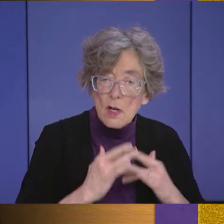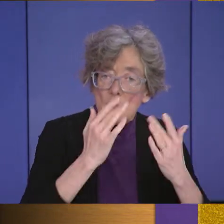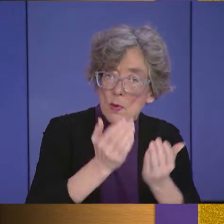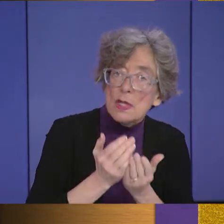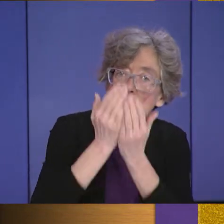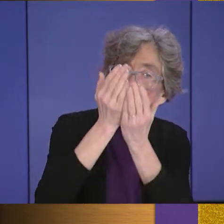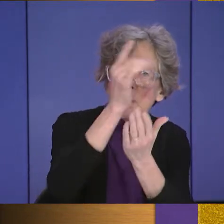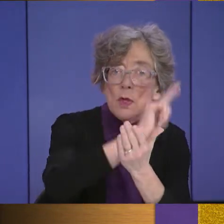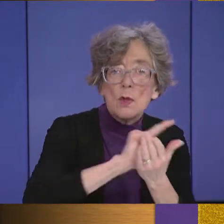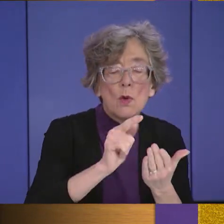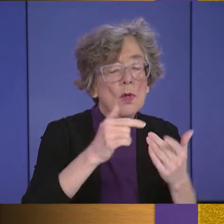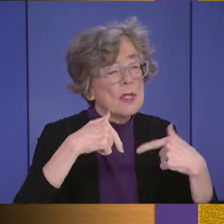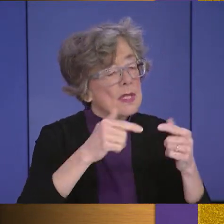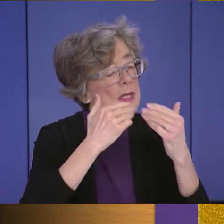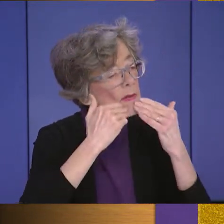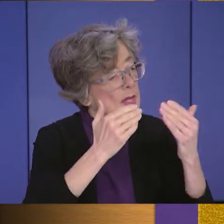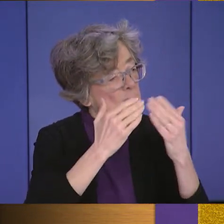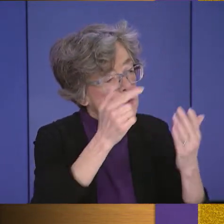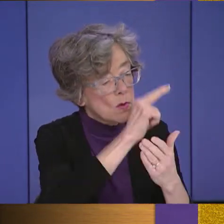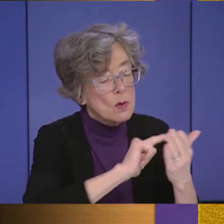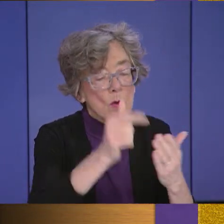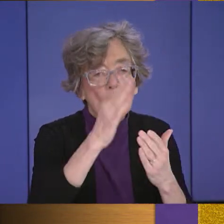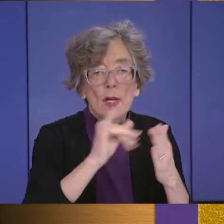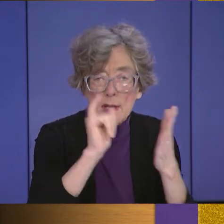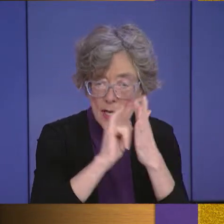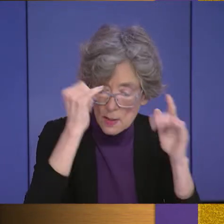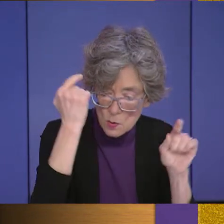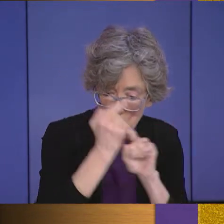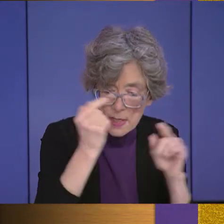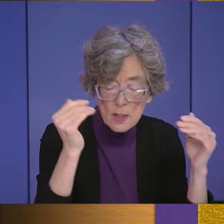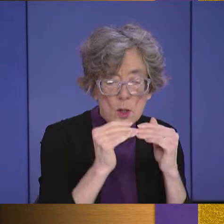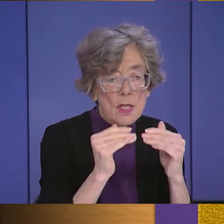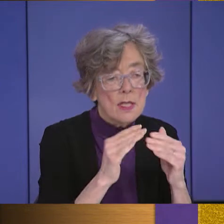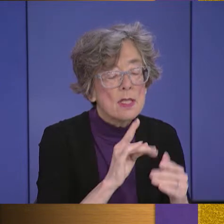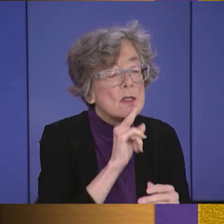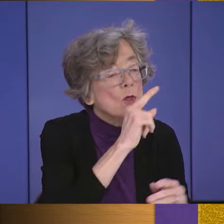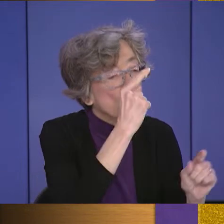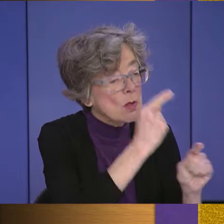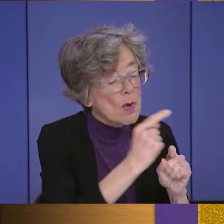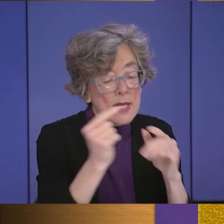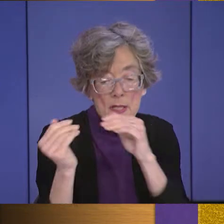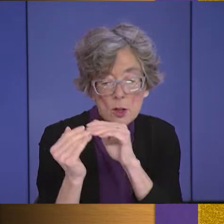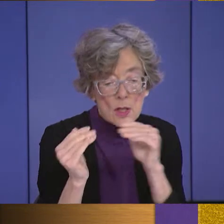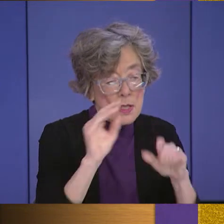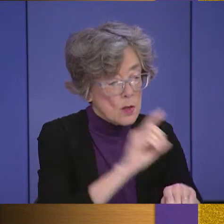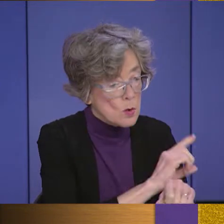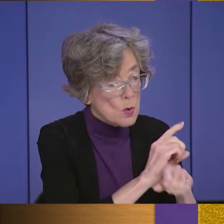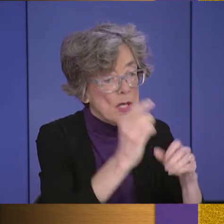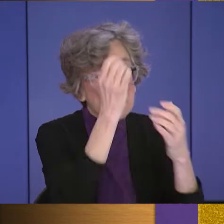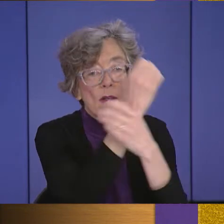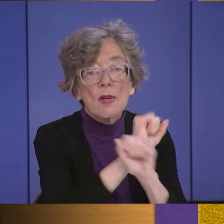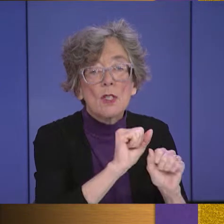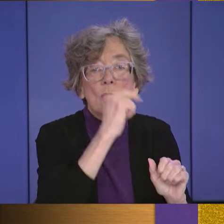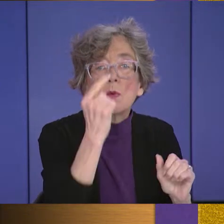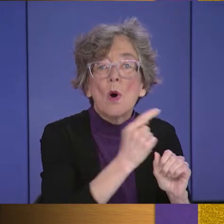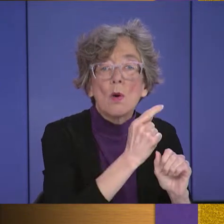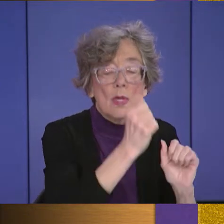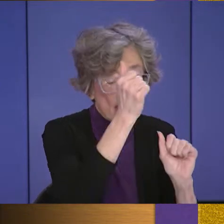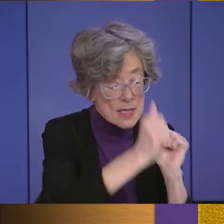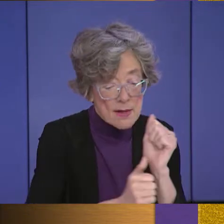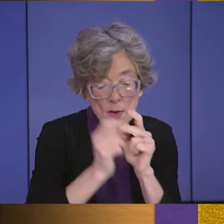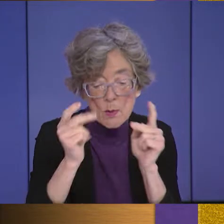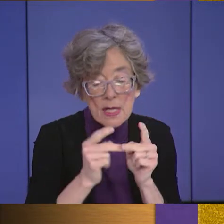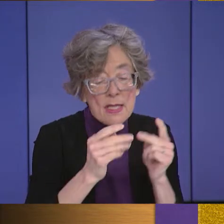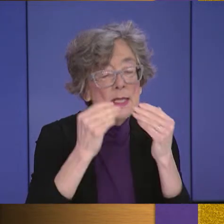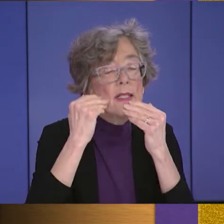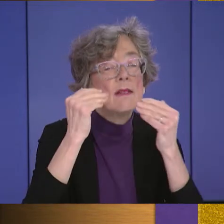Lord. Let us give thanks to the Lord our God. It is right and just. It is truly right and just, our duty and our salvation, always and everywhere to give